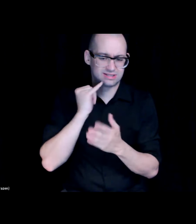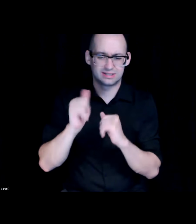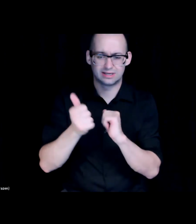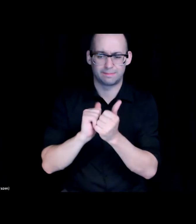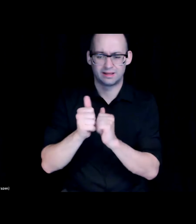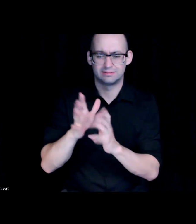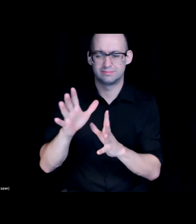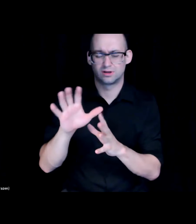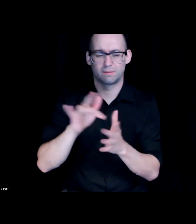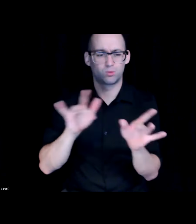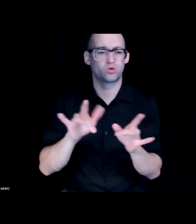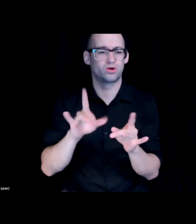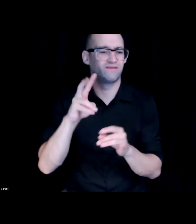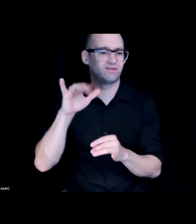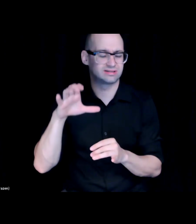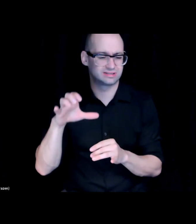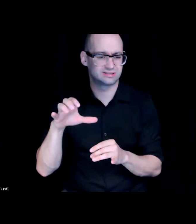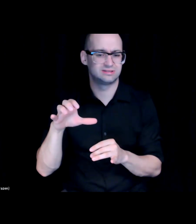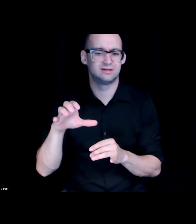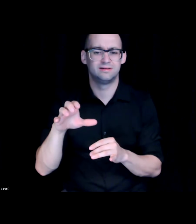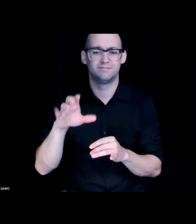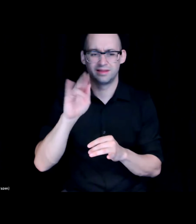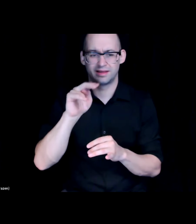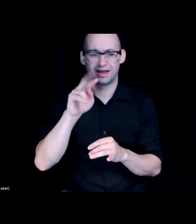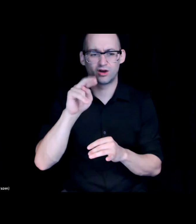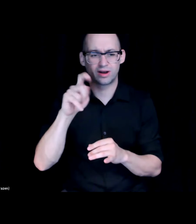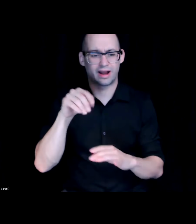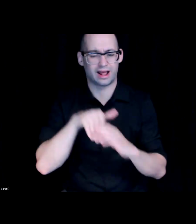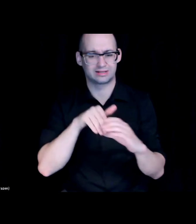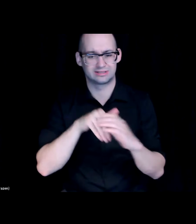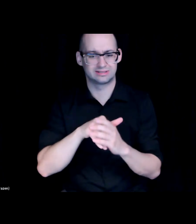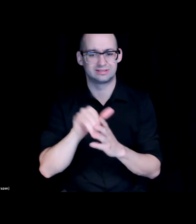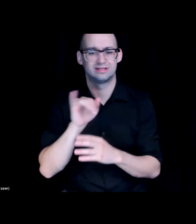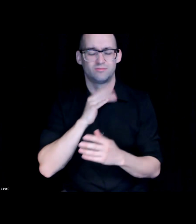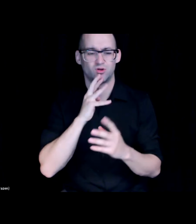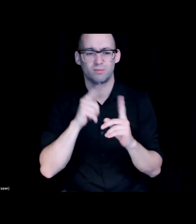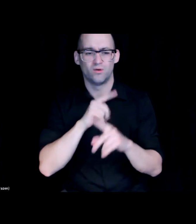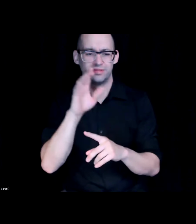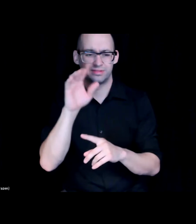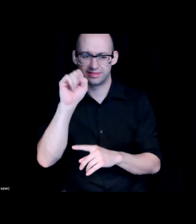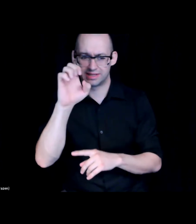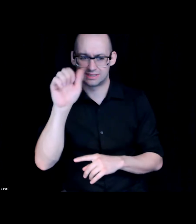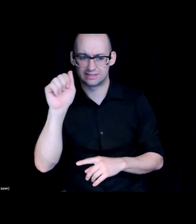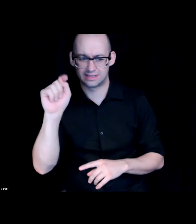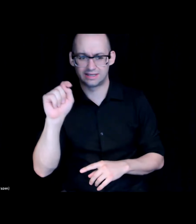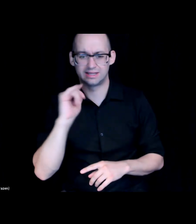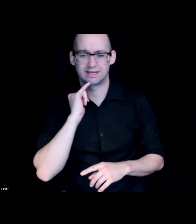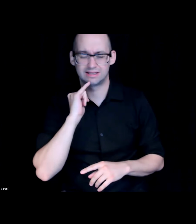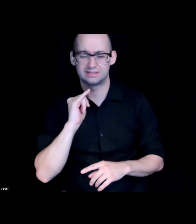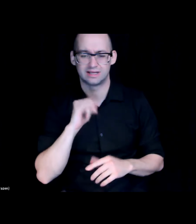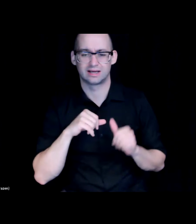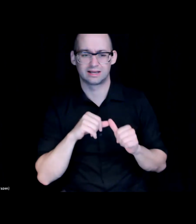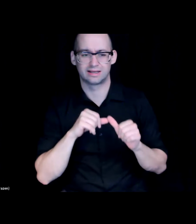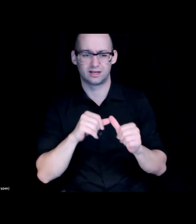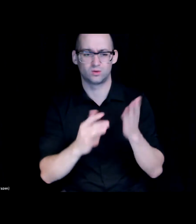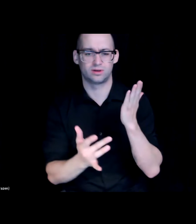internet access, and digital literacy education, I always like to talk about the seat, right? The seat would be continued tech